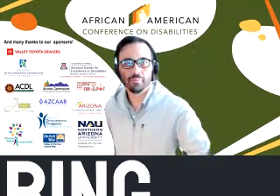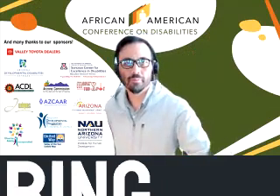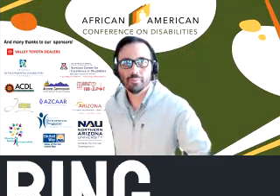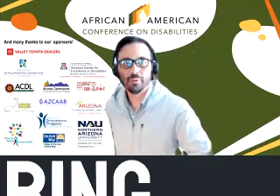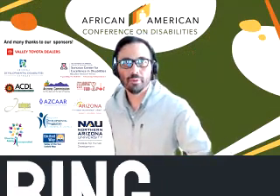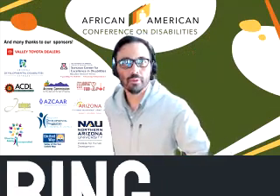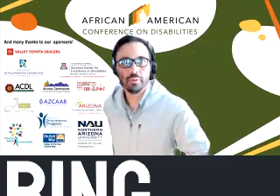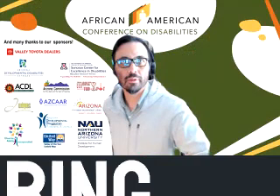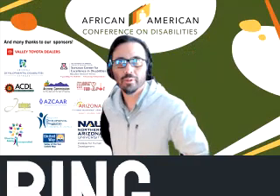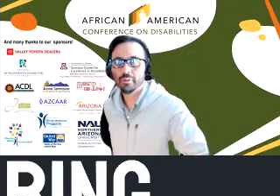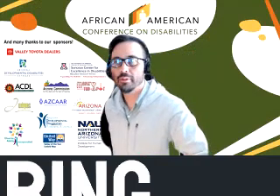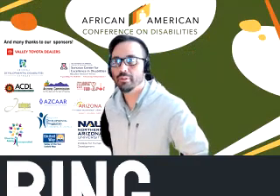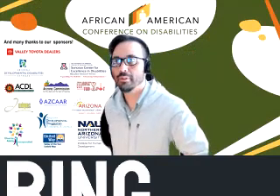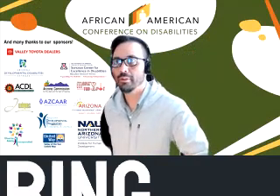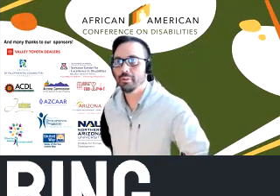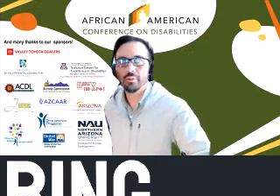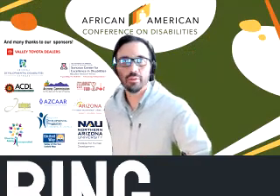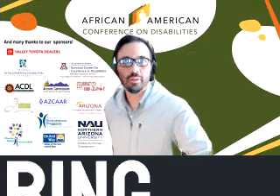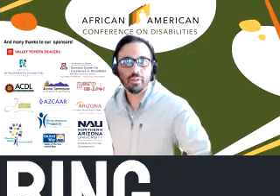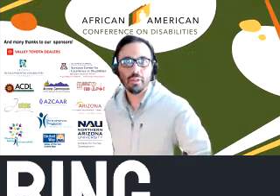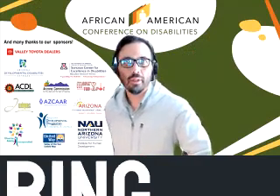And we are captioned.